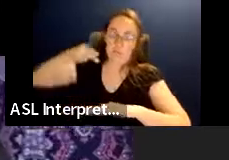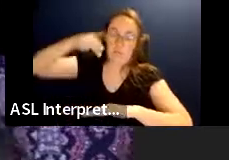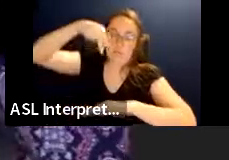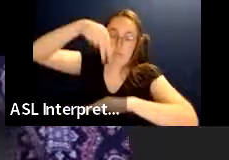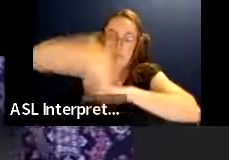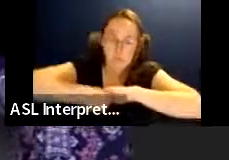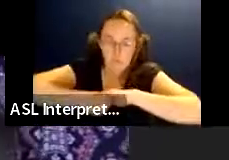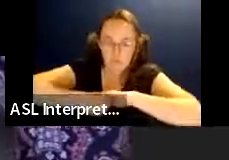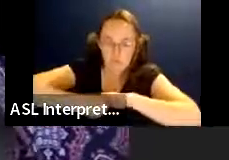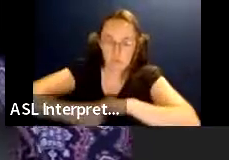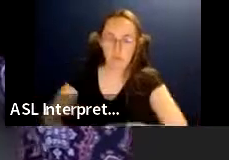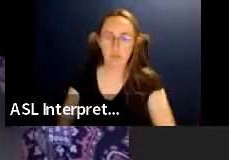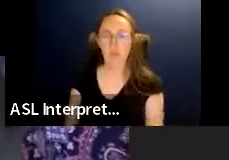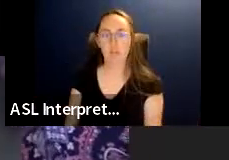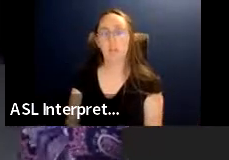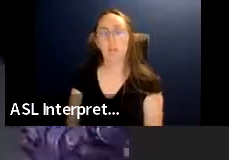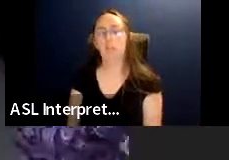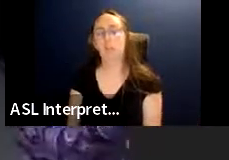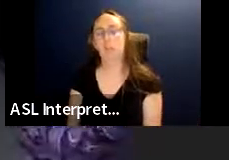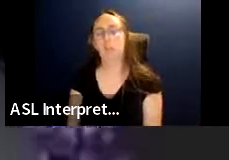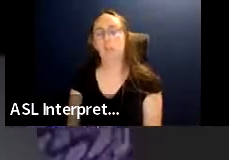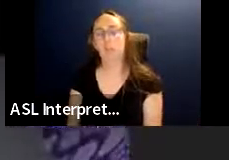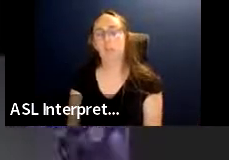nice and tight.